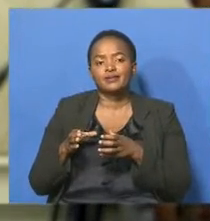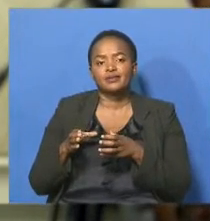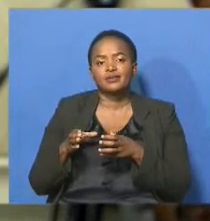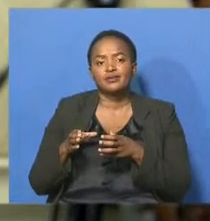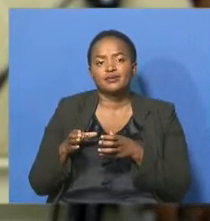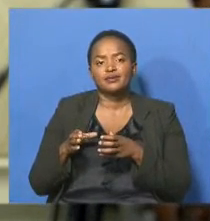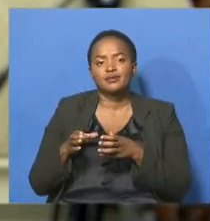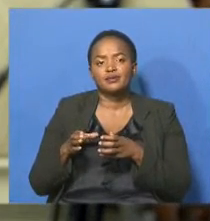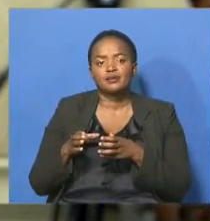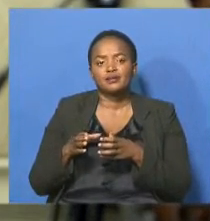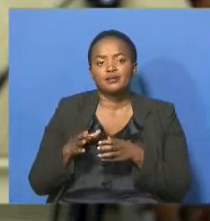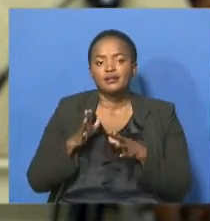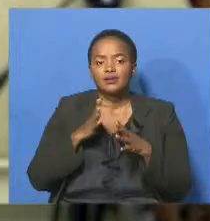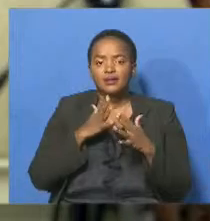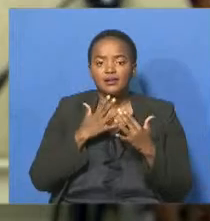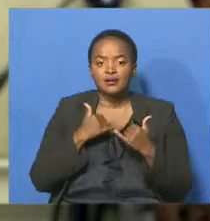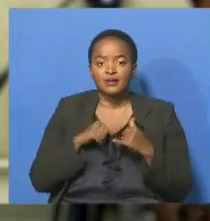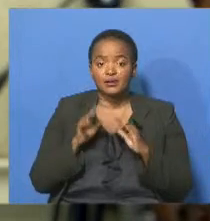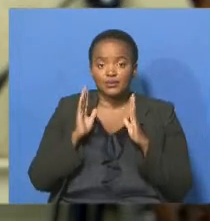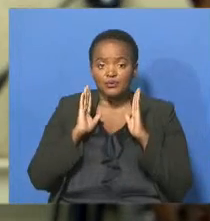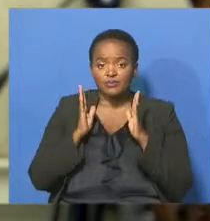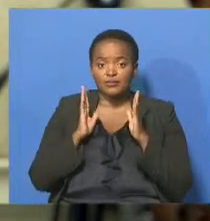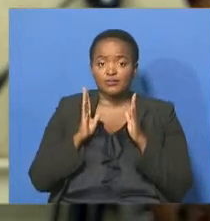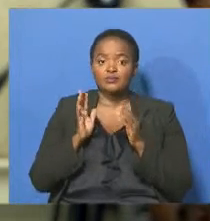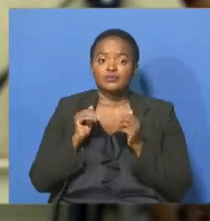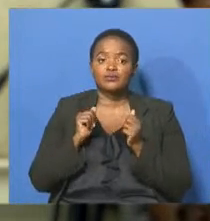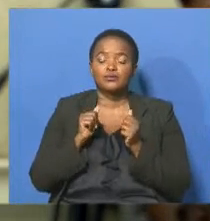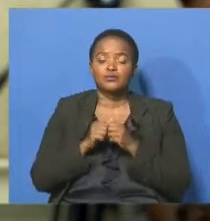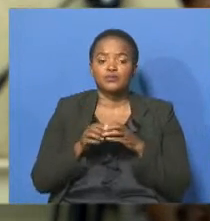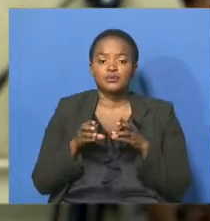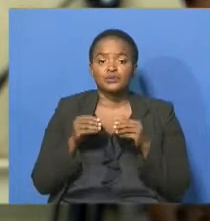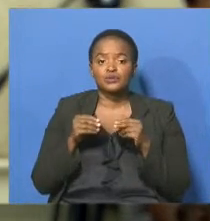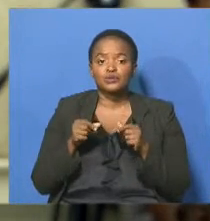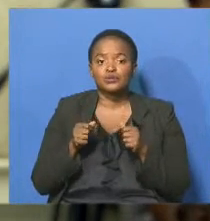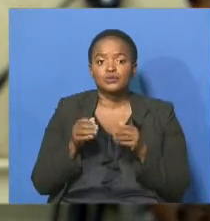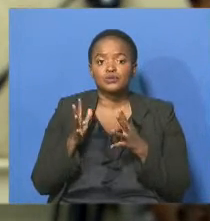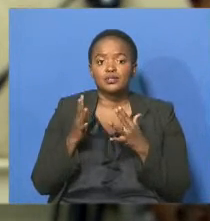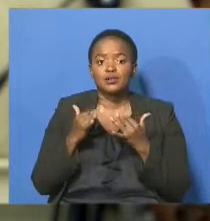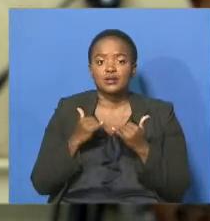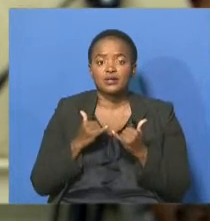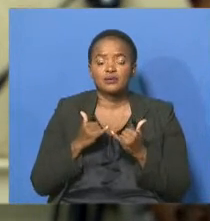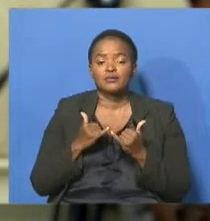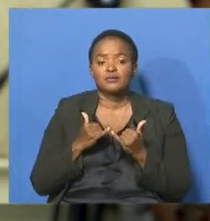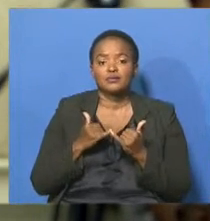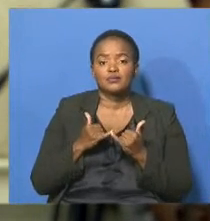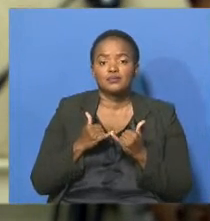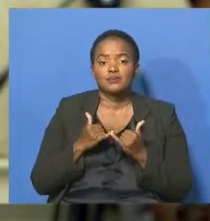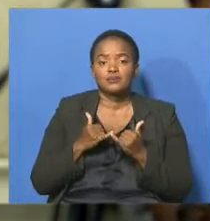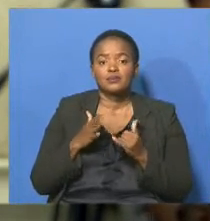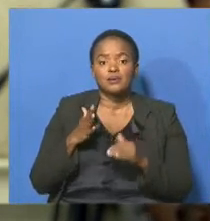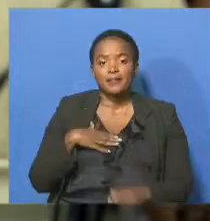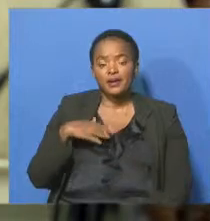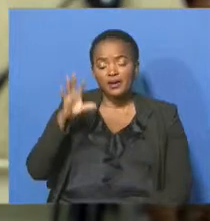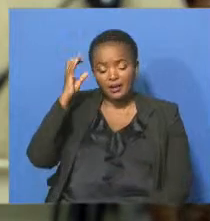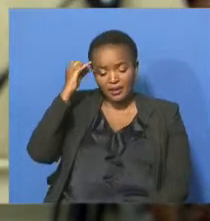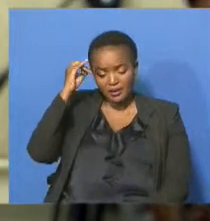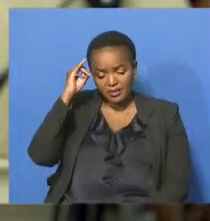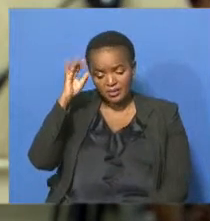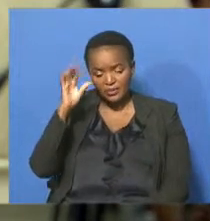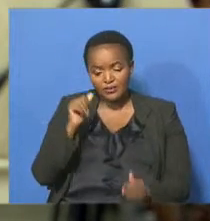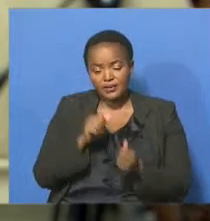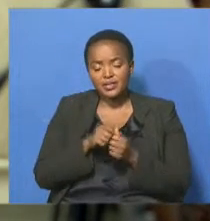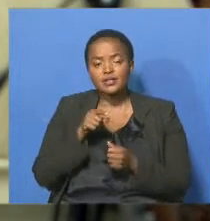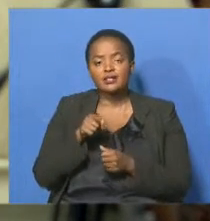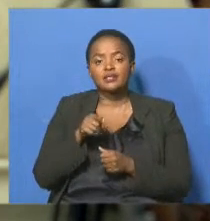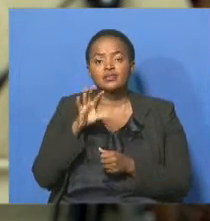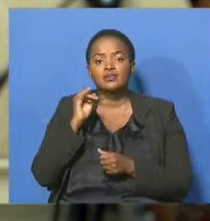Wa rano re itebaganya hala le gore tharabollo ke nna ke bona gore